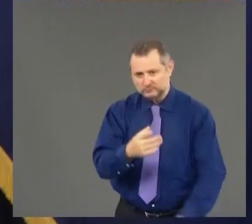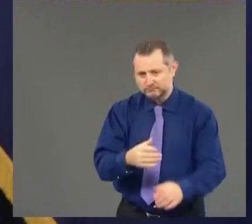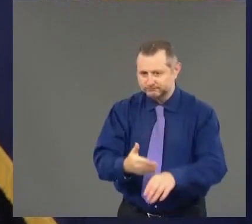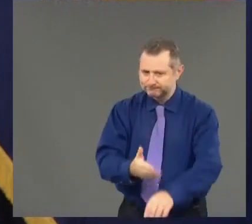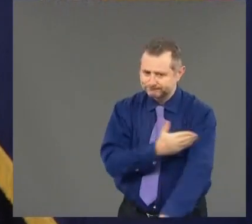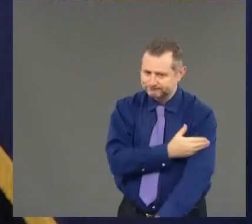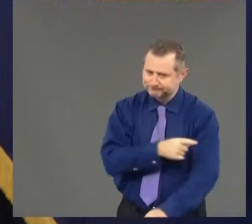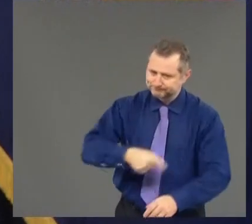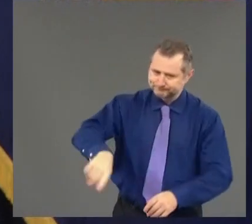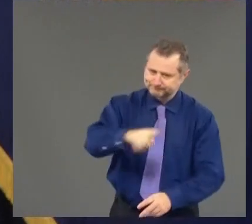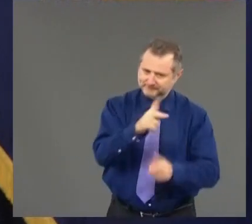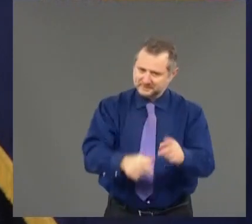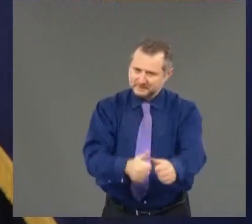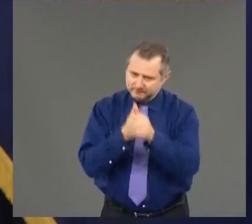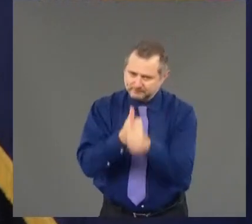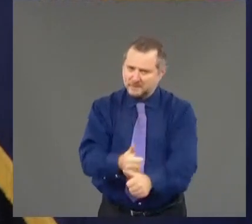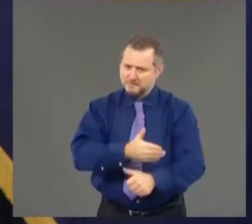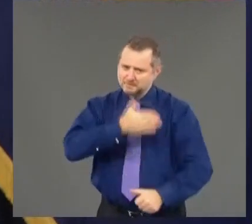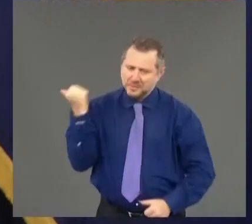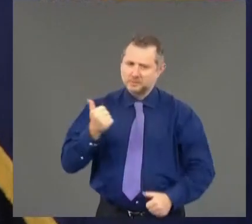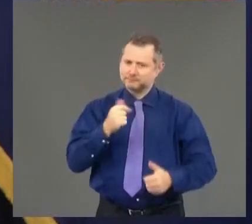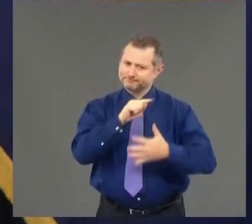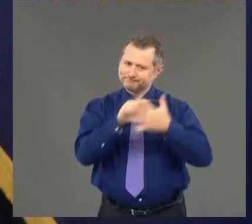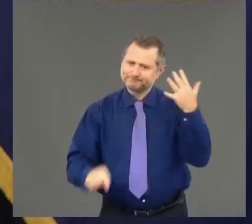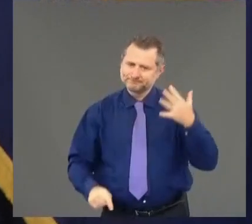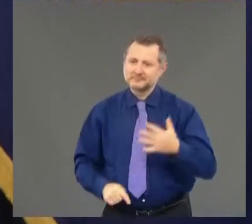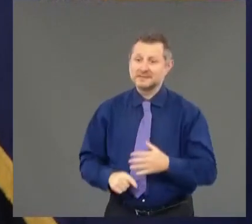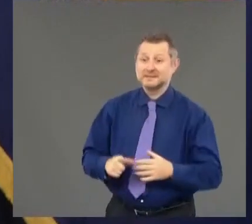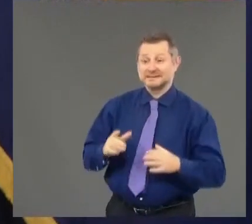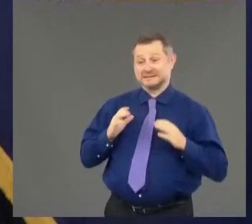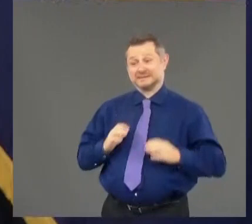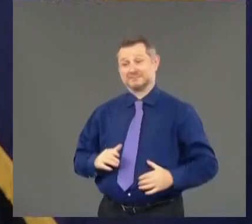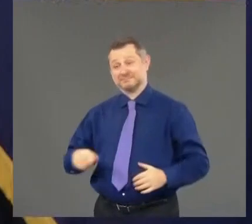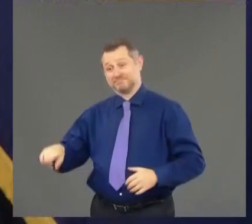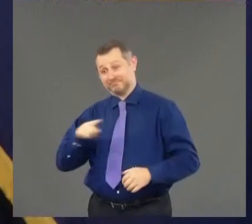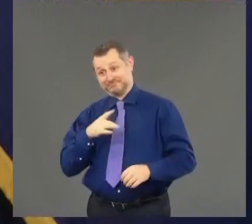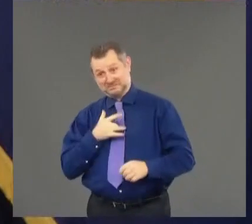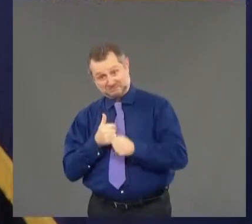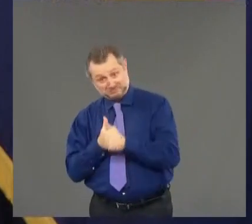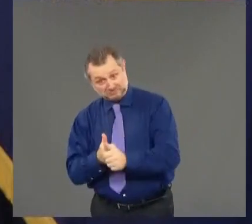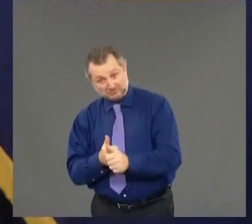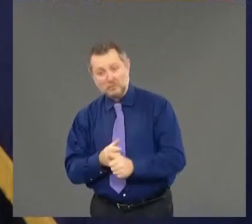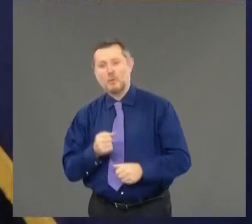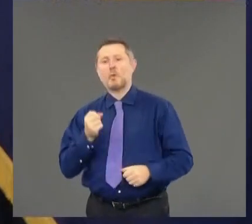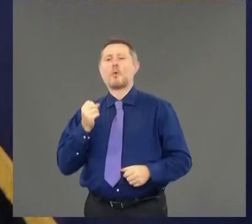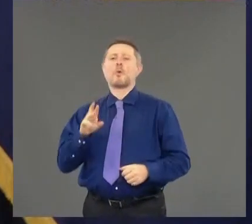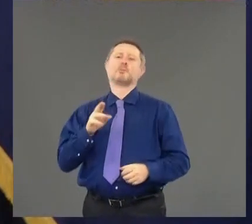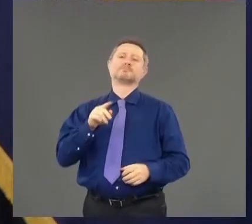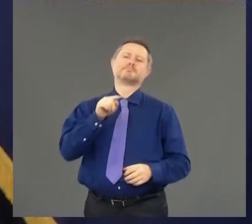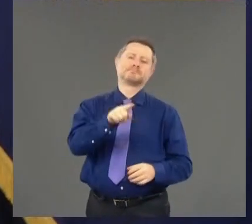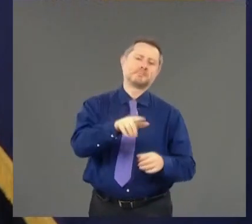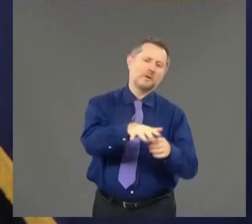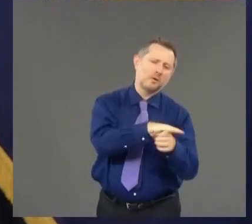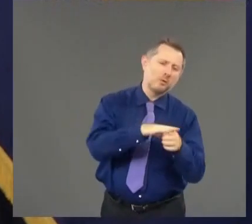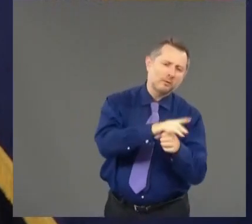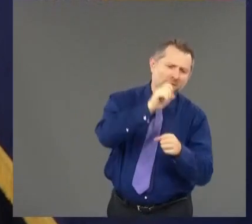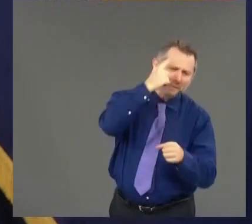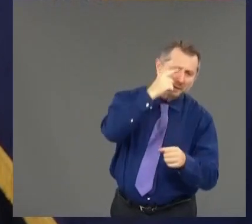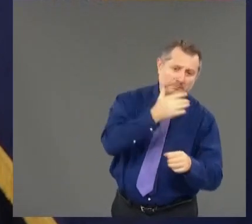need to see either citizens comply better or the local governments do a better job